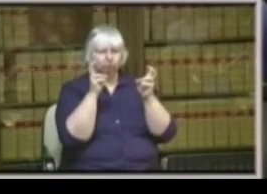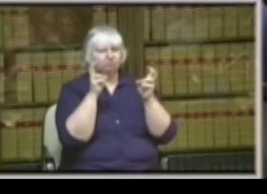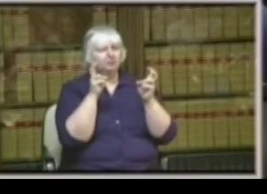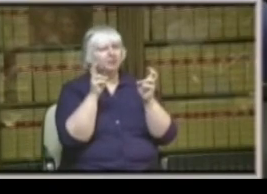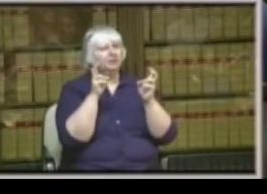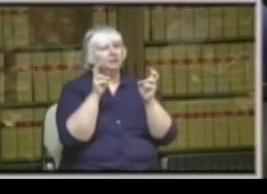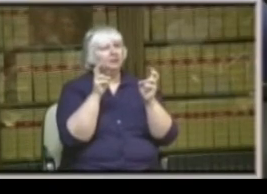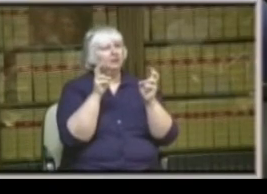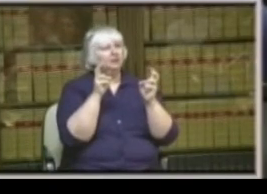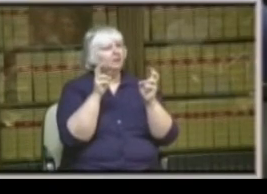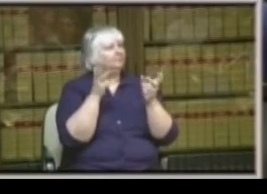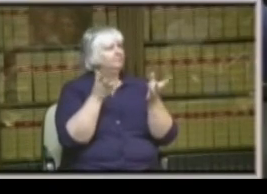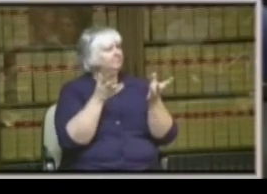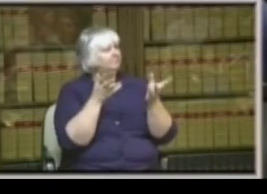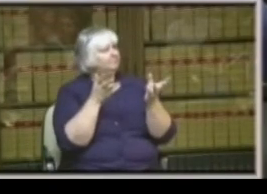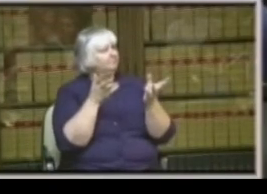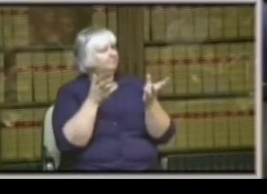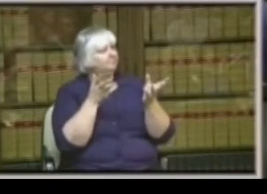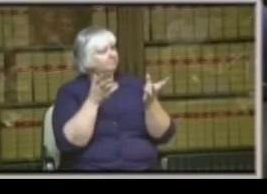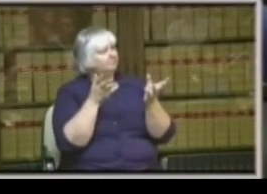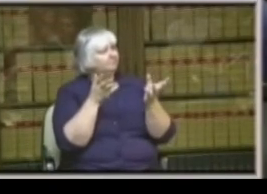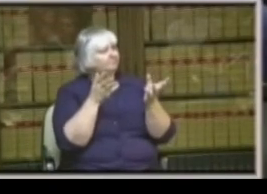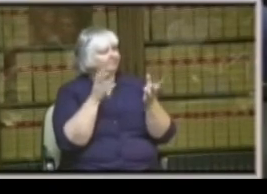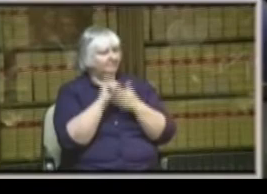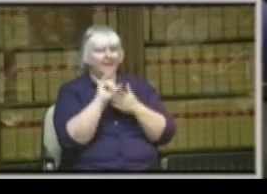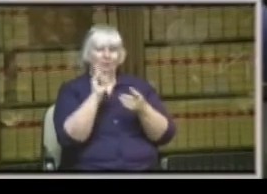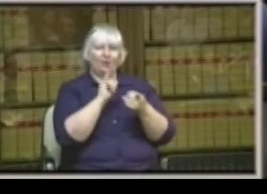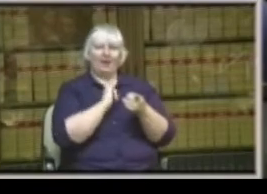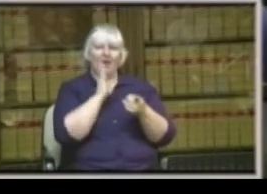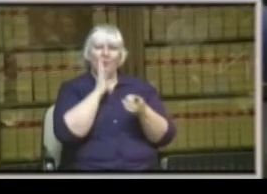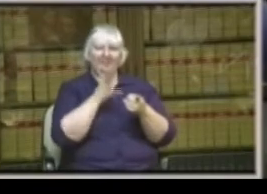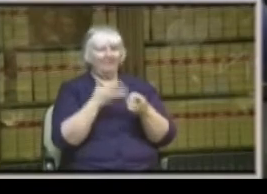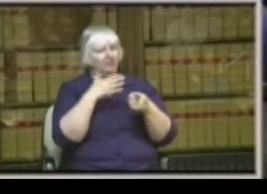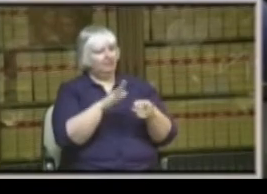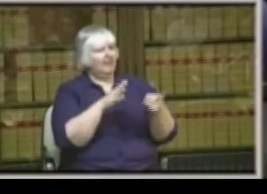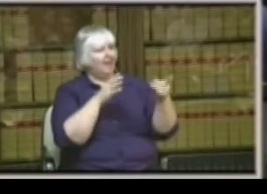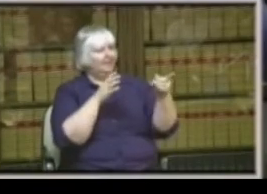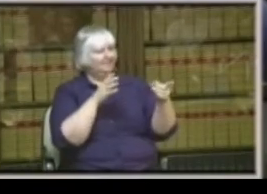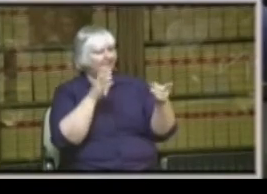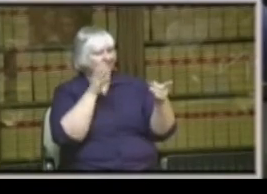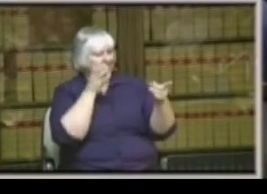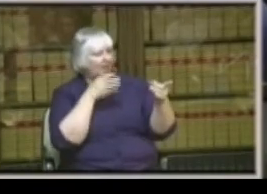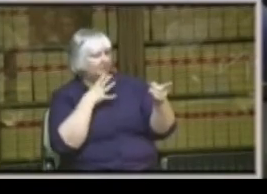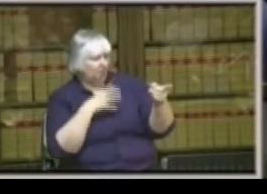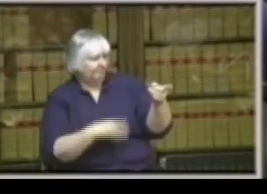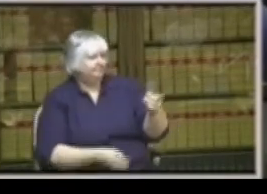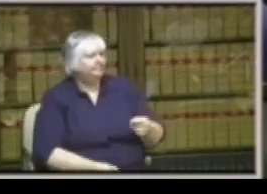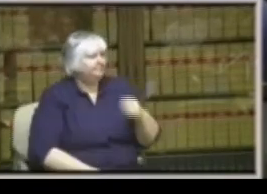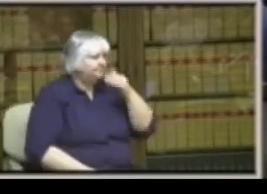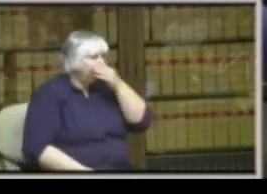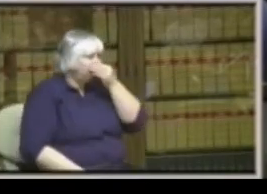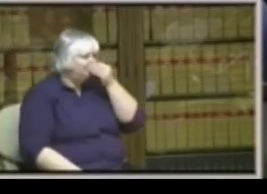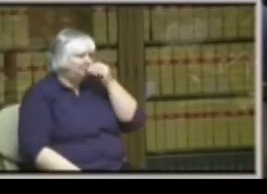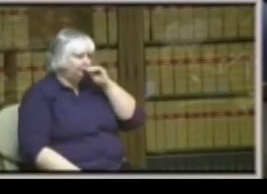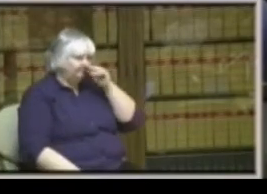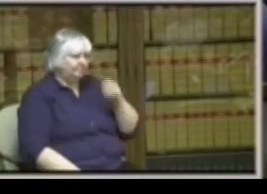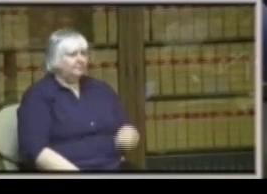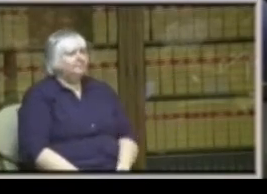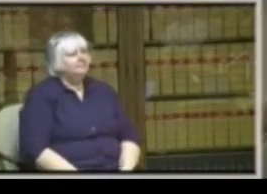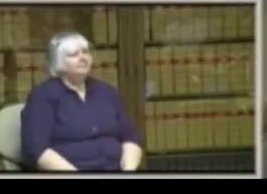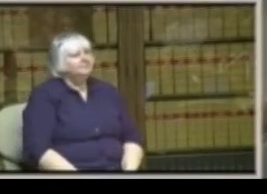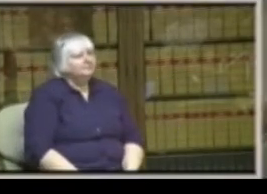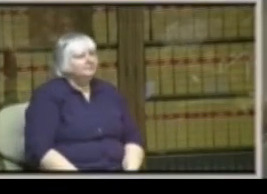and I guess that's where I'll leave it and let Colleen pick up. Thank you.